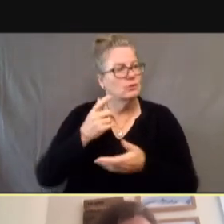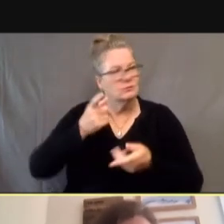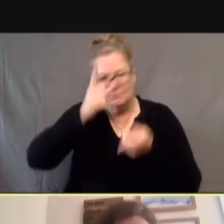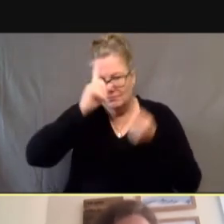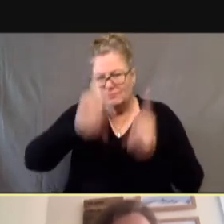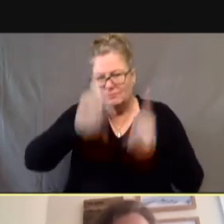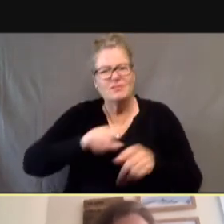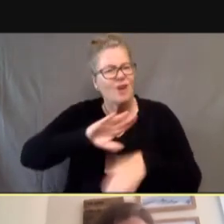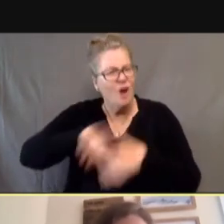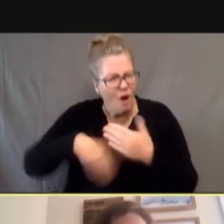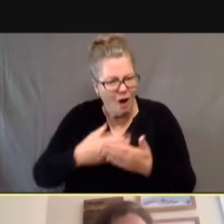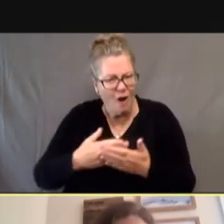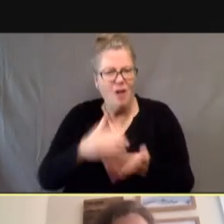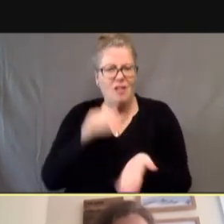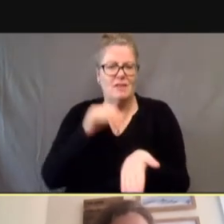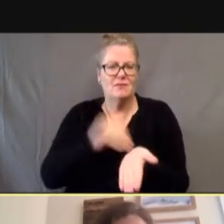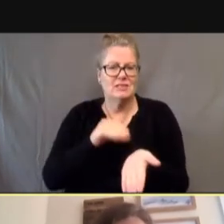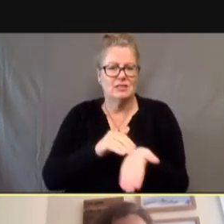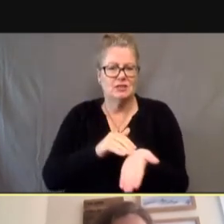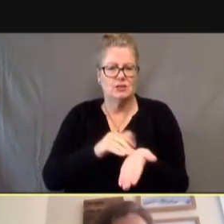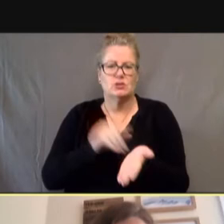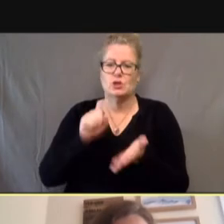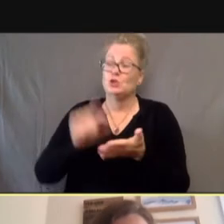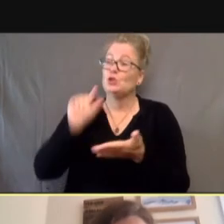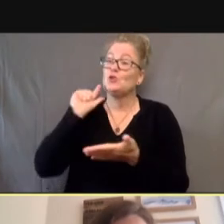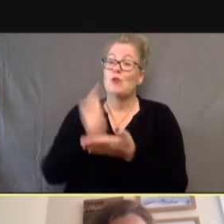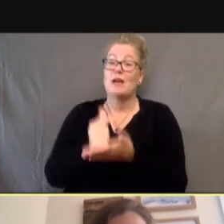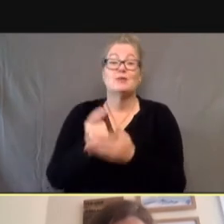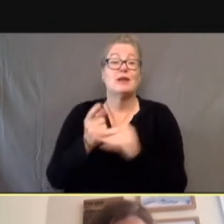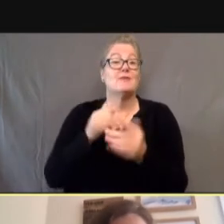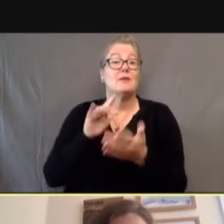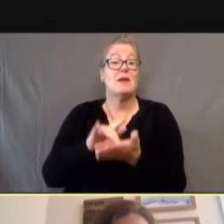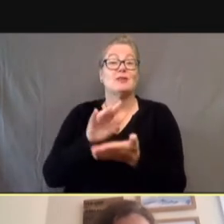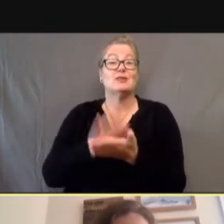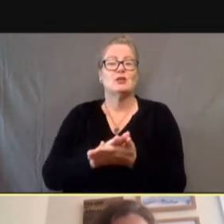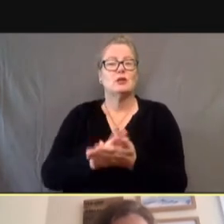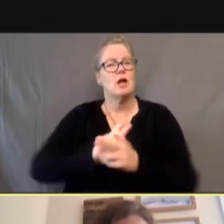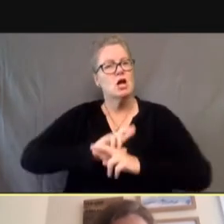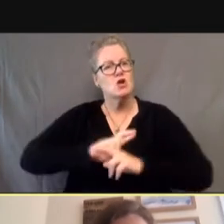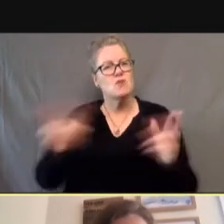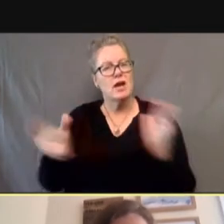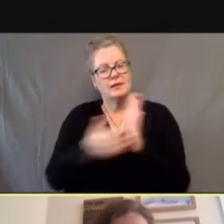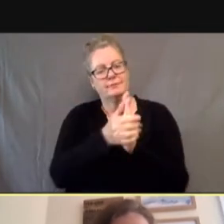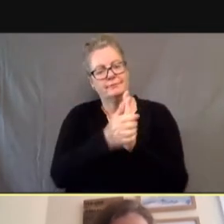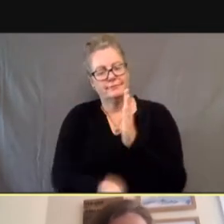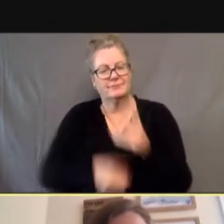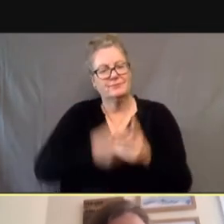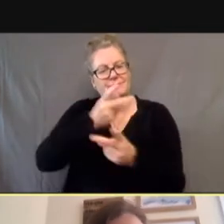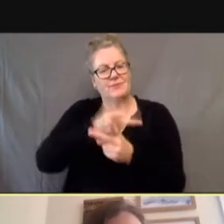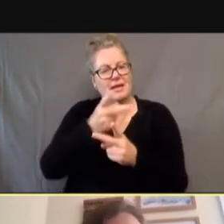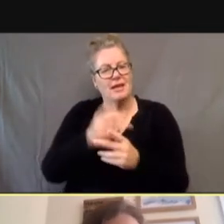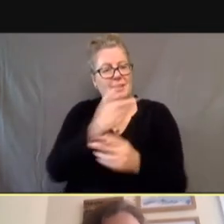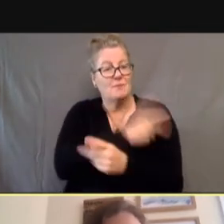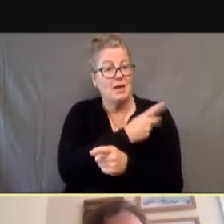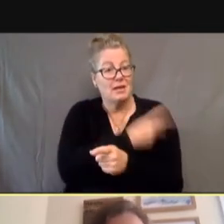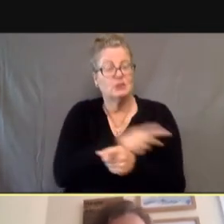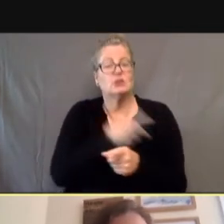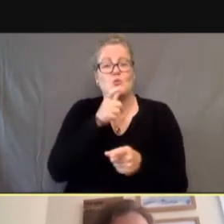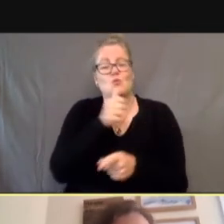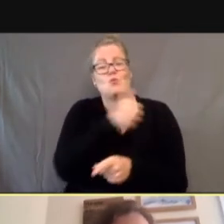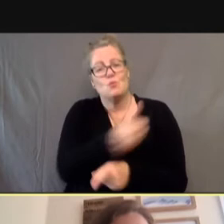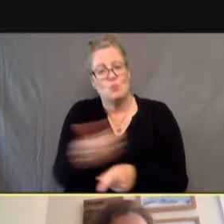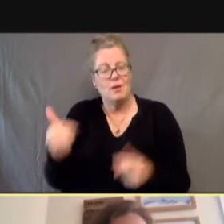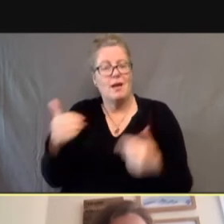all physicians should graduate from medical school prepared to take care of patients with disabilities, and also our belief that